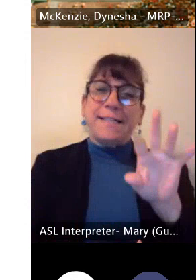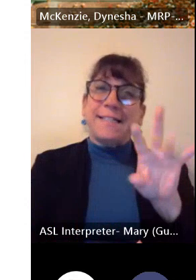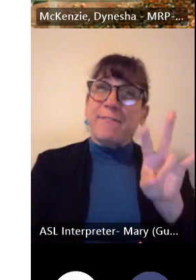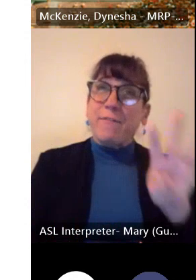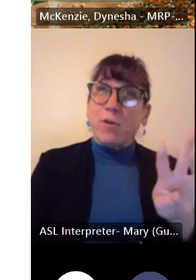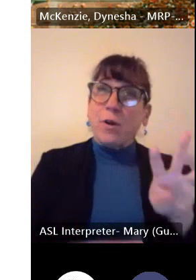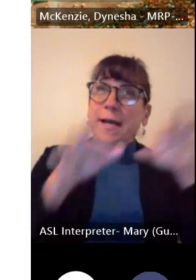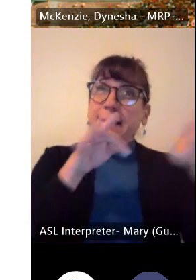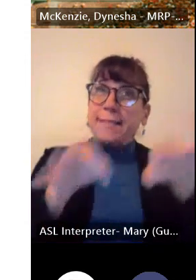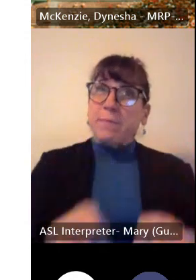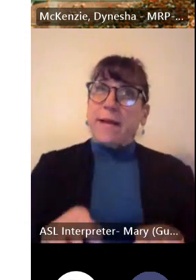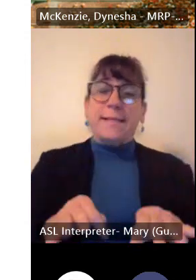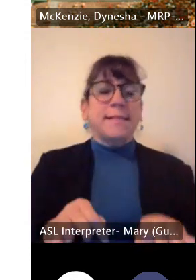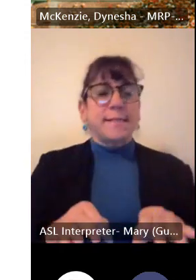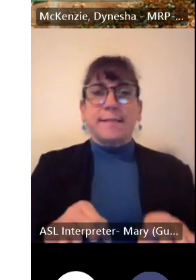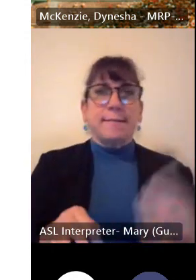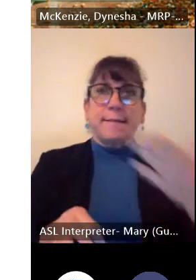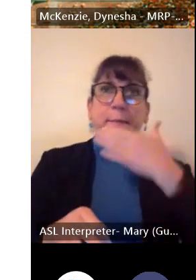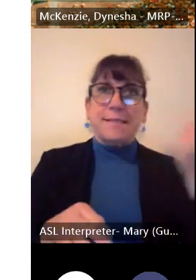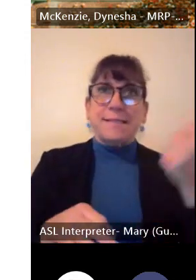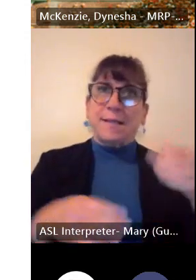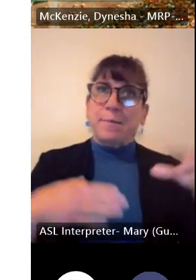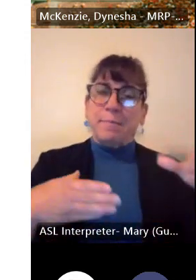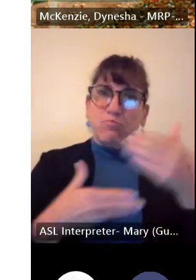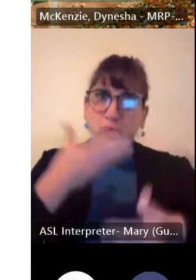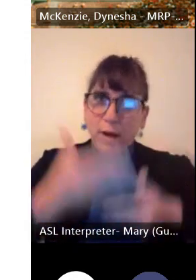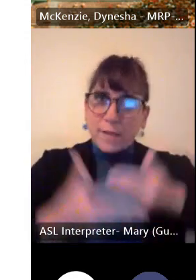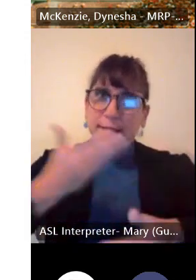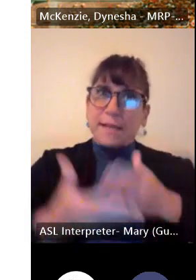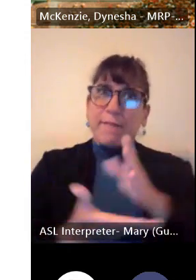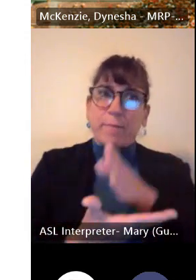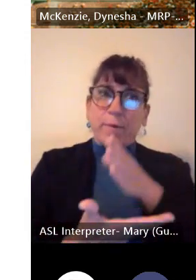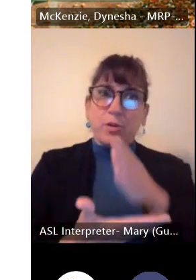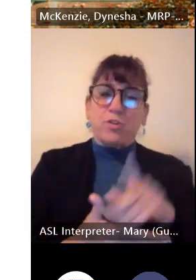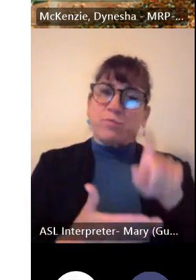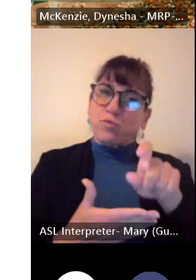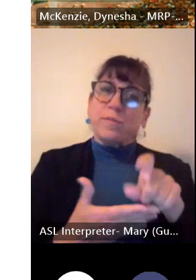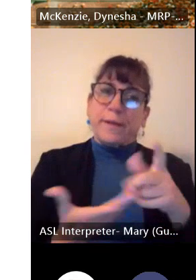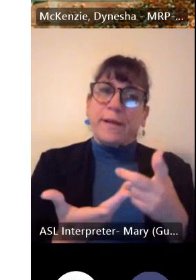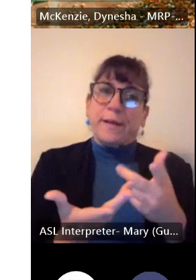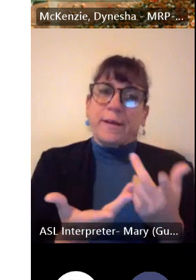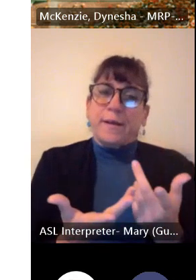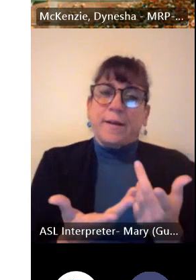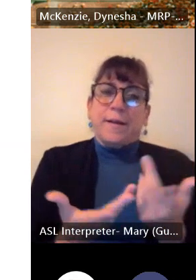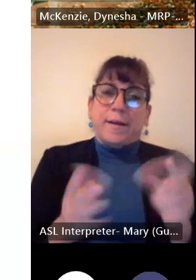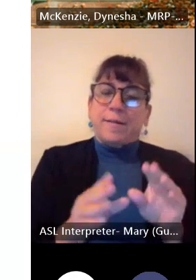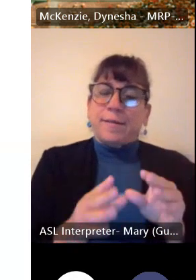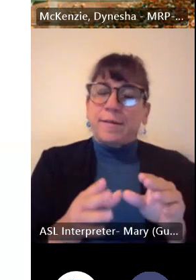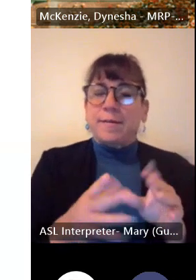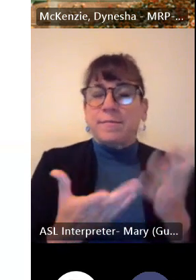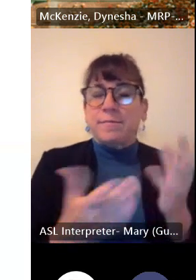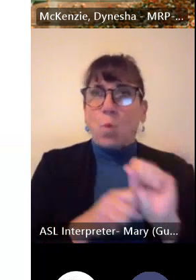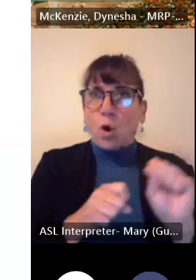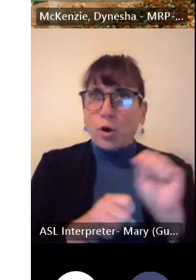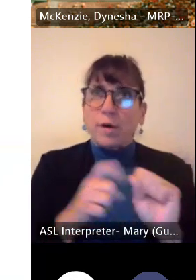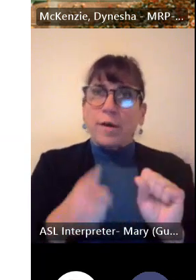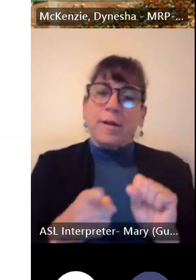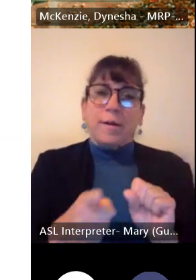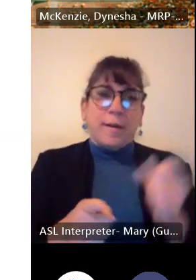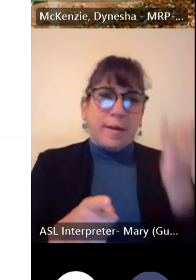this ideal process on how the budget is supposed to be approved, right? Ideal process, ideally a